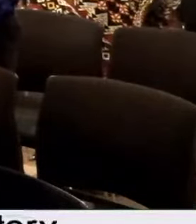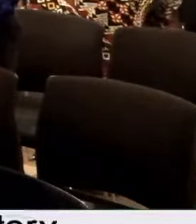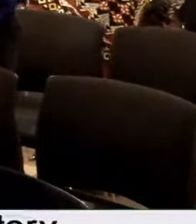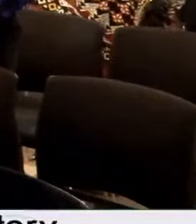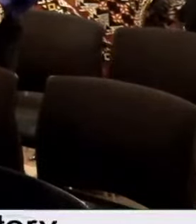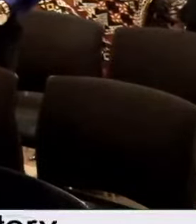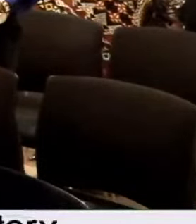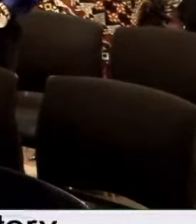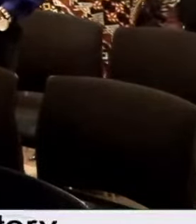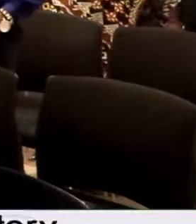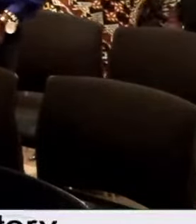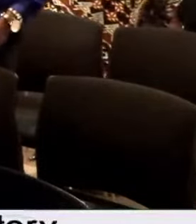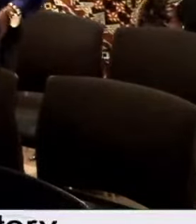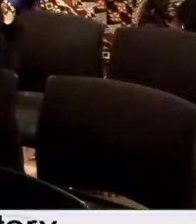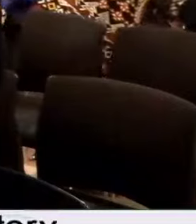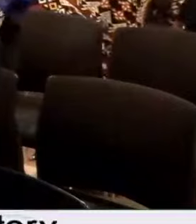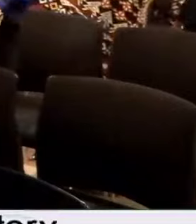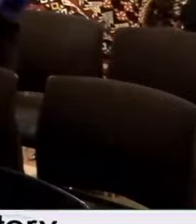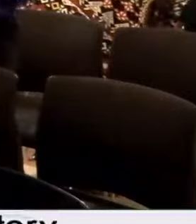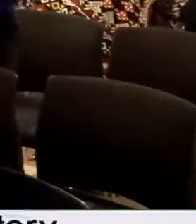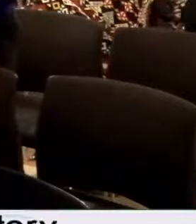firm.